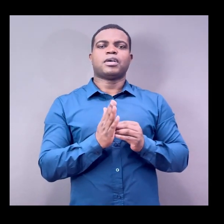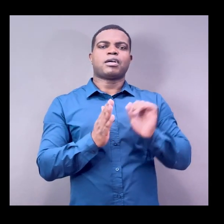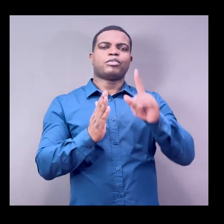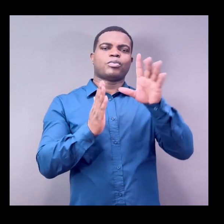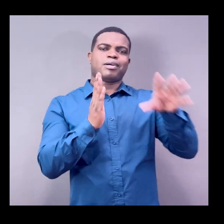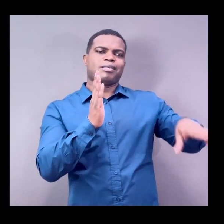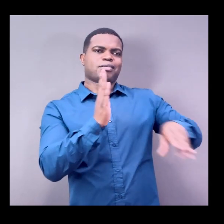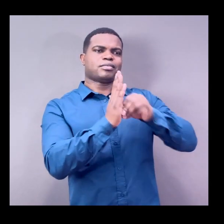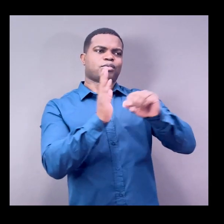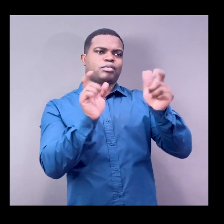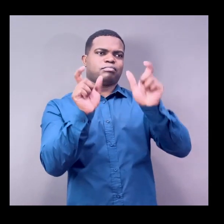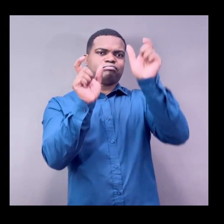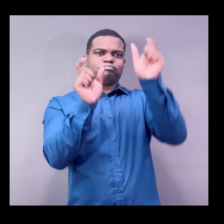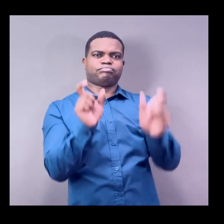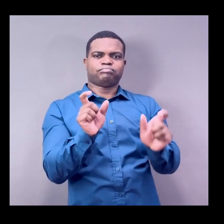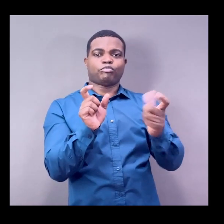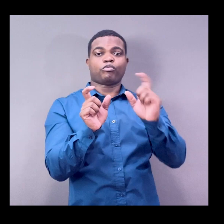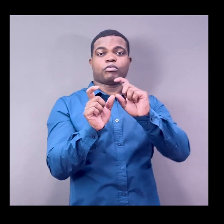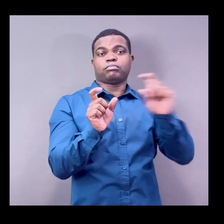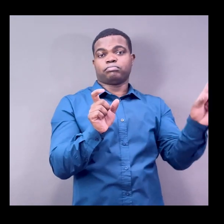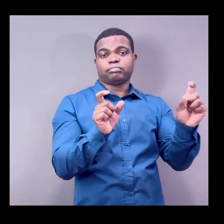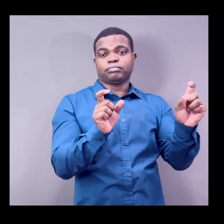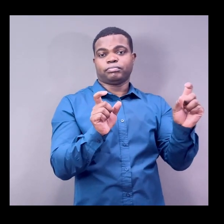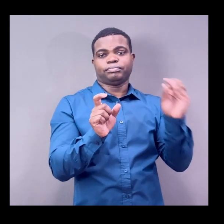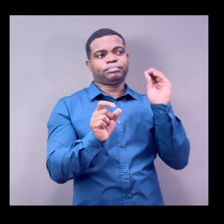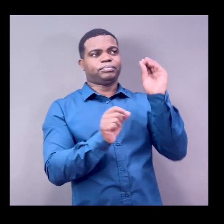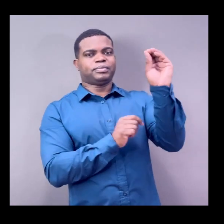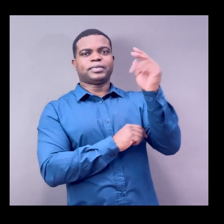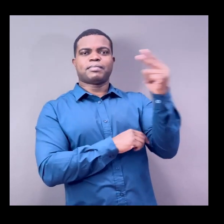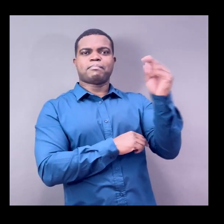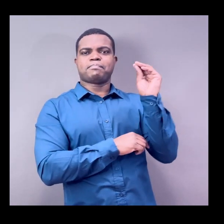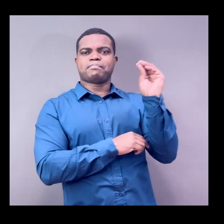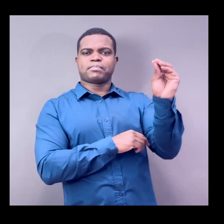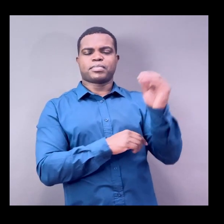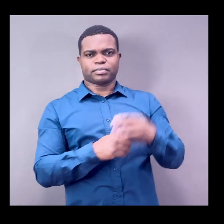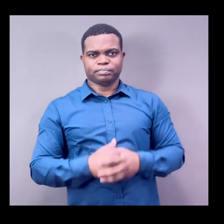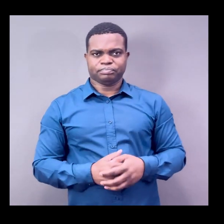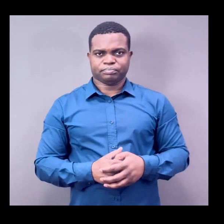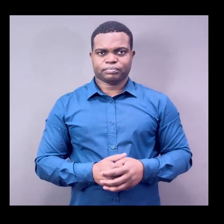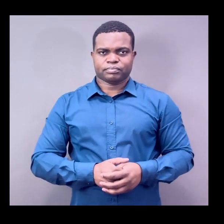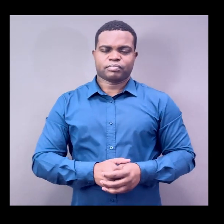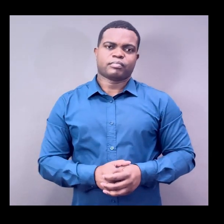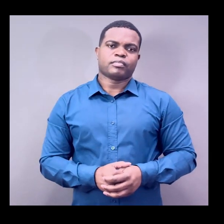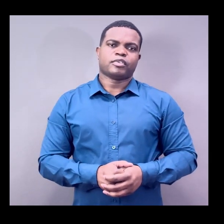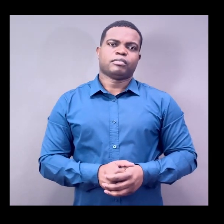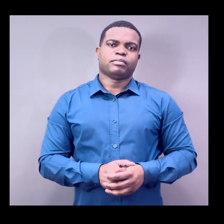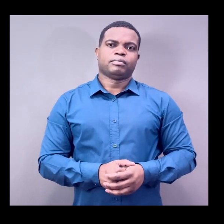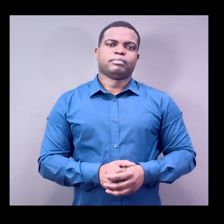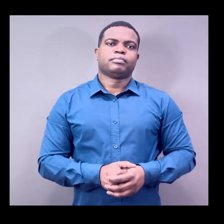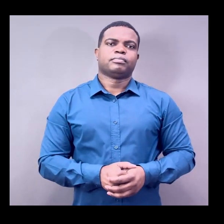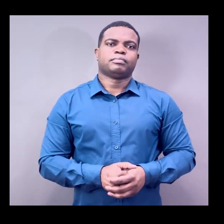showing percentage done. You can see assigned to. So this is